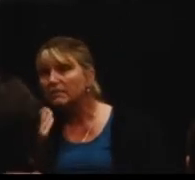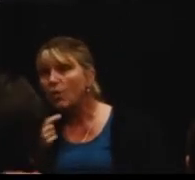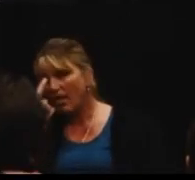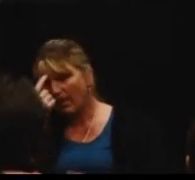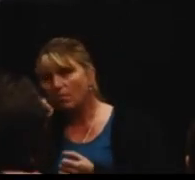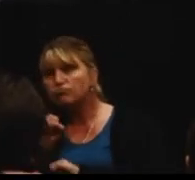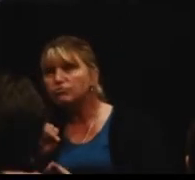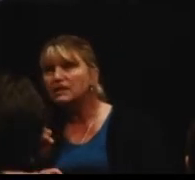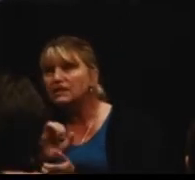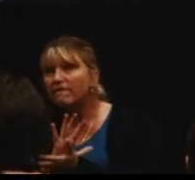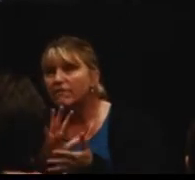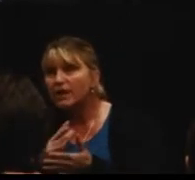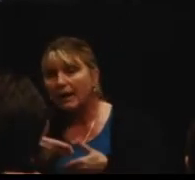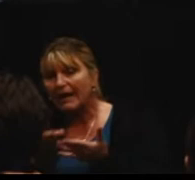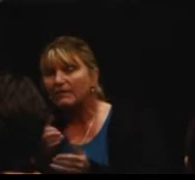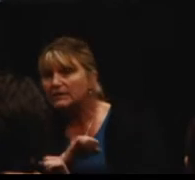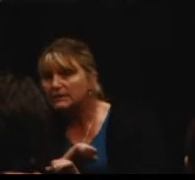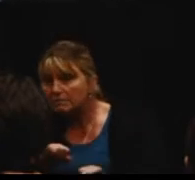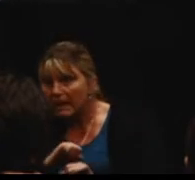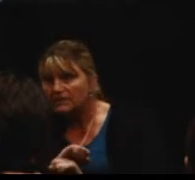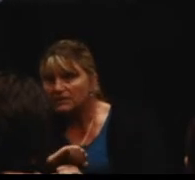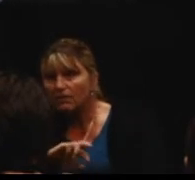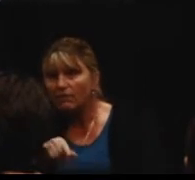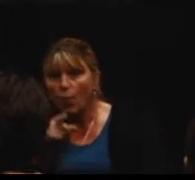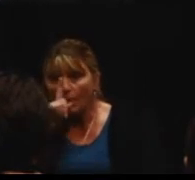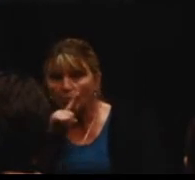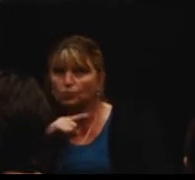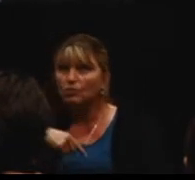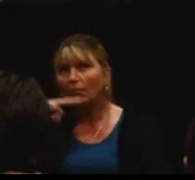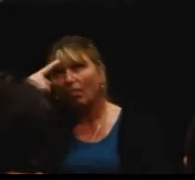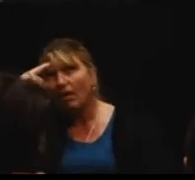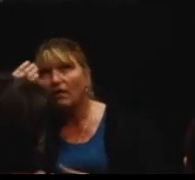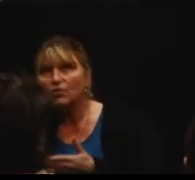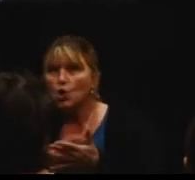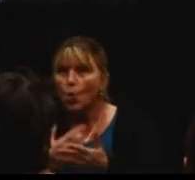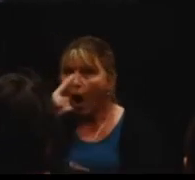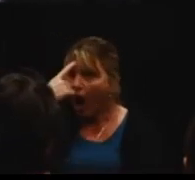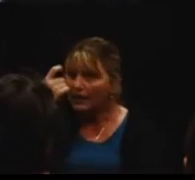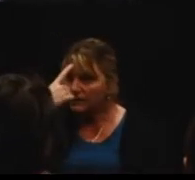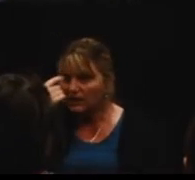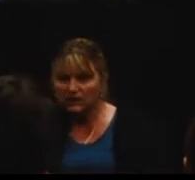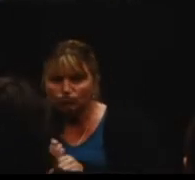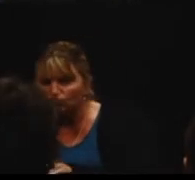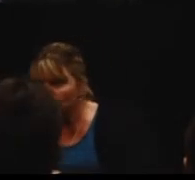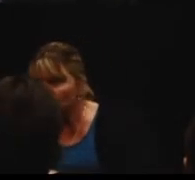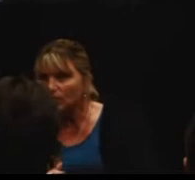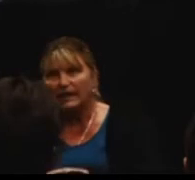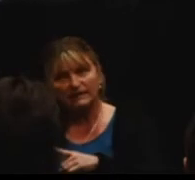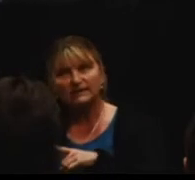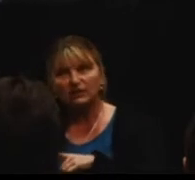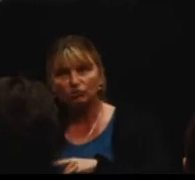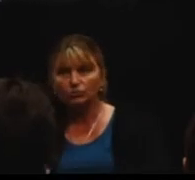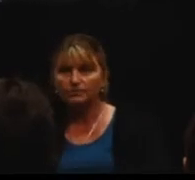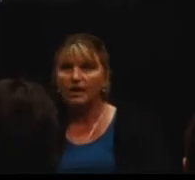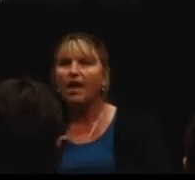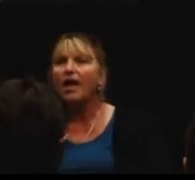freedom and the space to people to innovate and to think and discuss is going to be central to it. and then getting